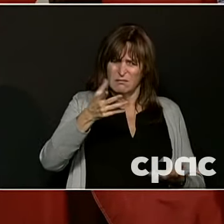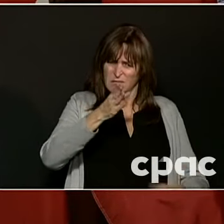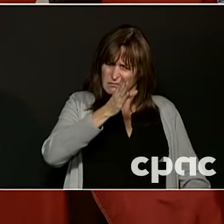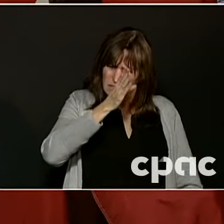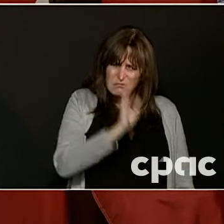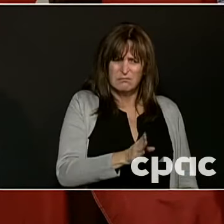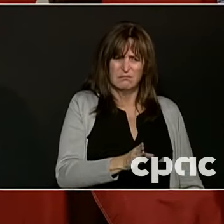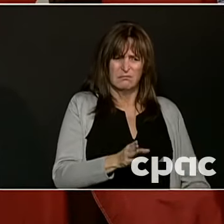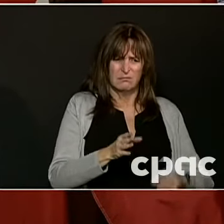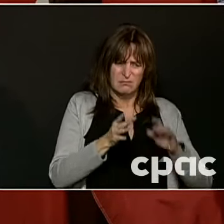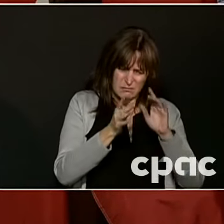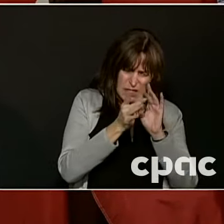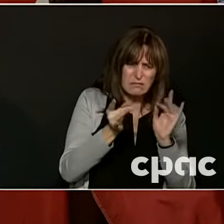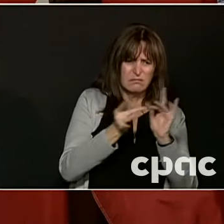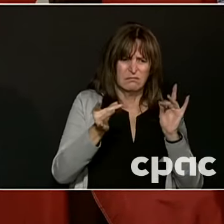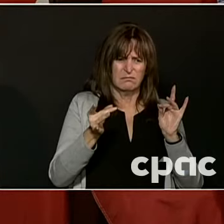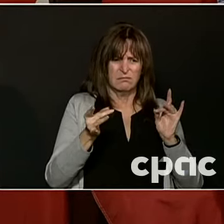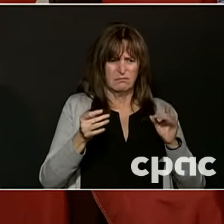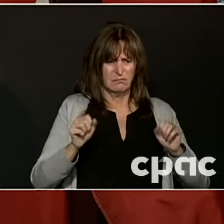just where we're at right now?